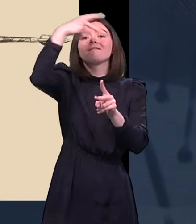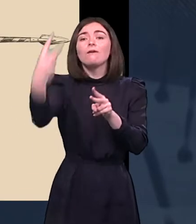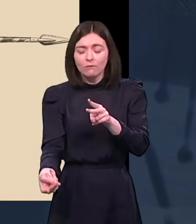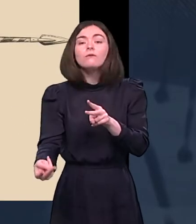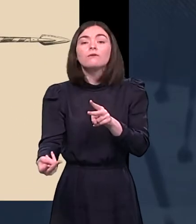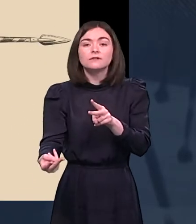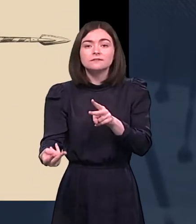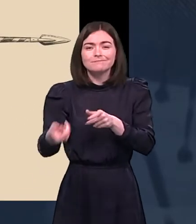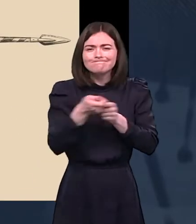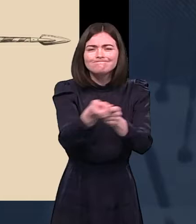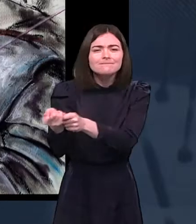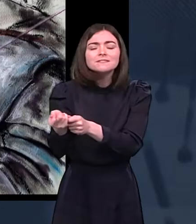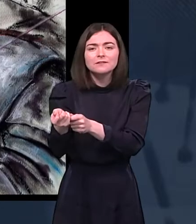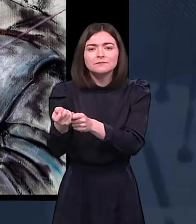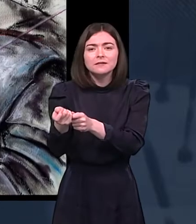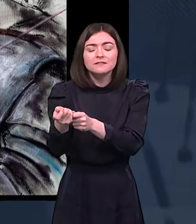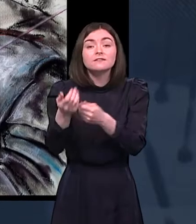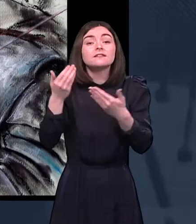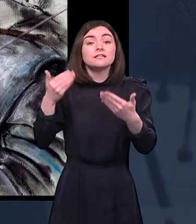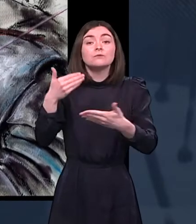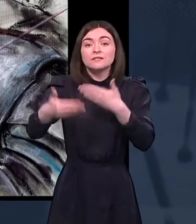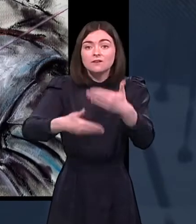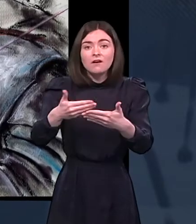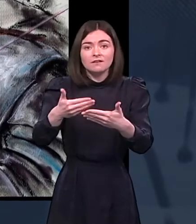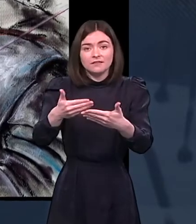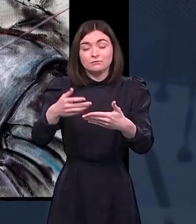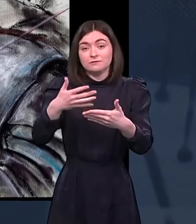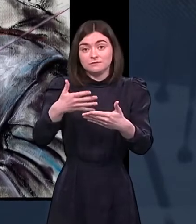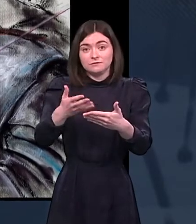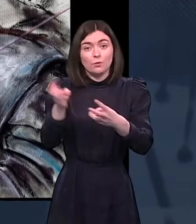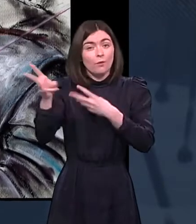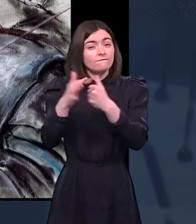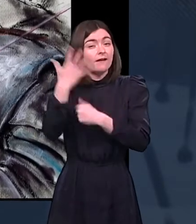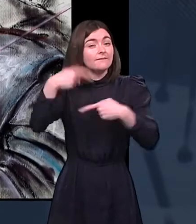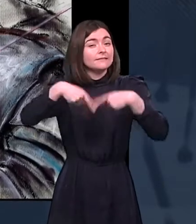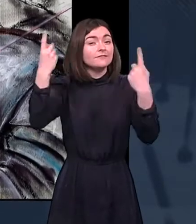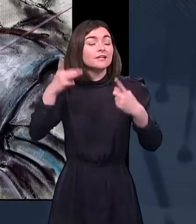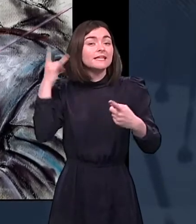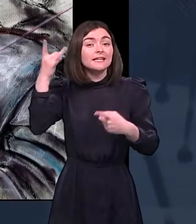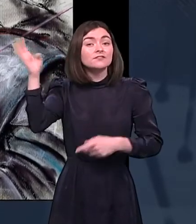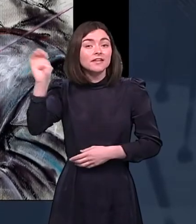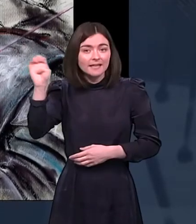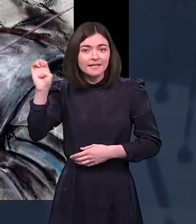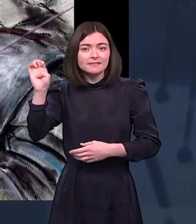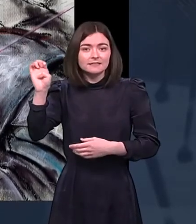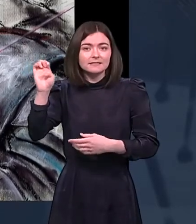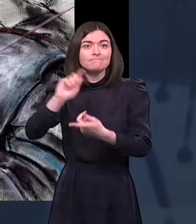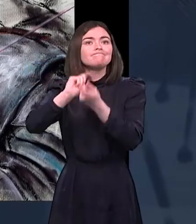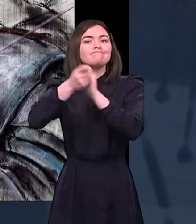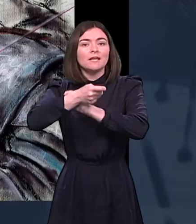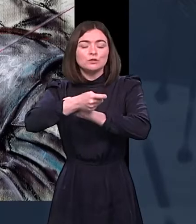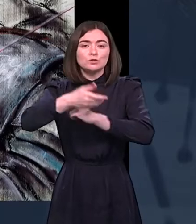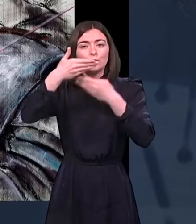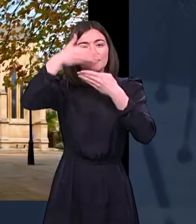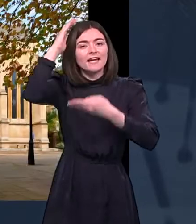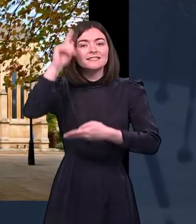in a jousting battle. He went on and served under 5 different kings of England and became a Knights Templar on his